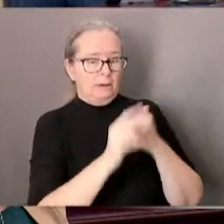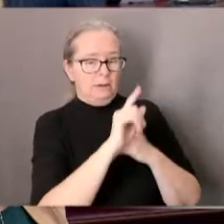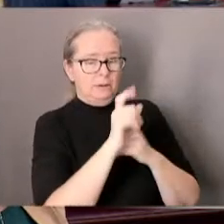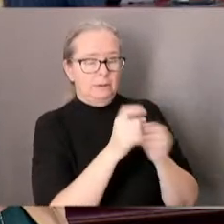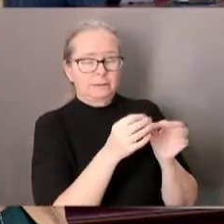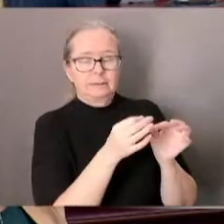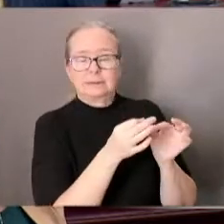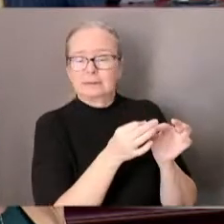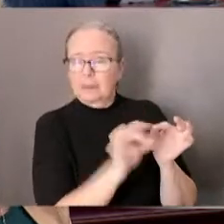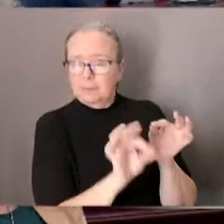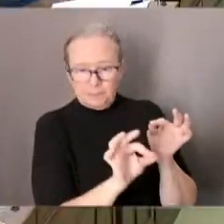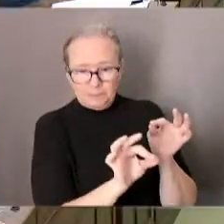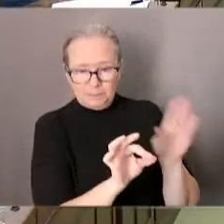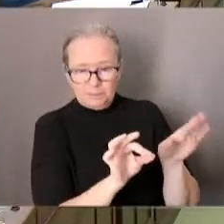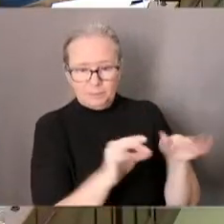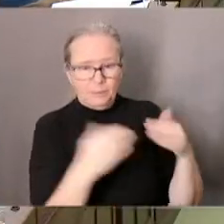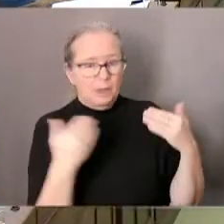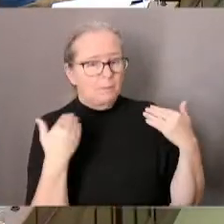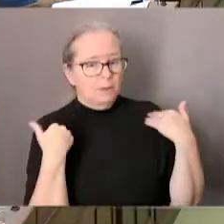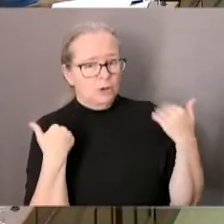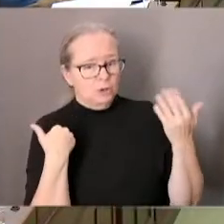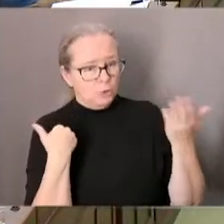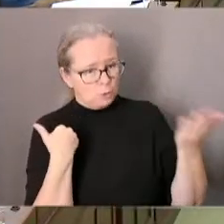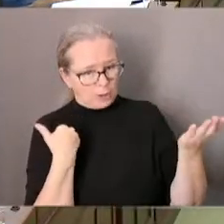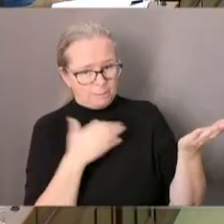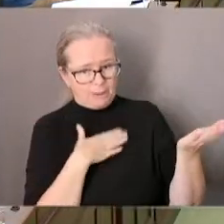we can put together what's best for students